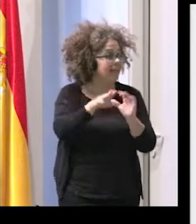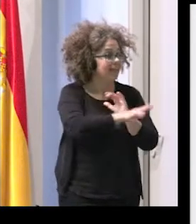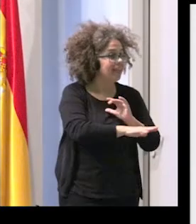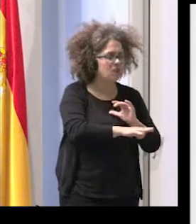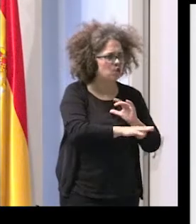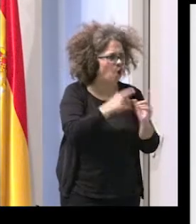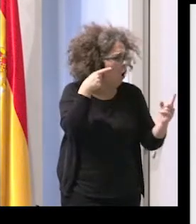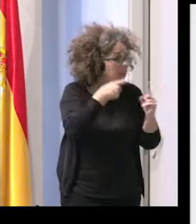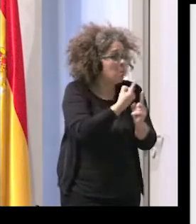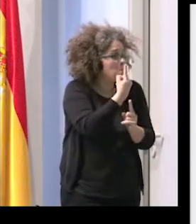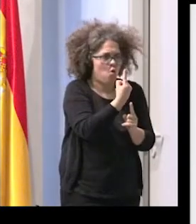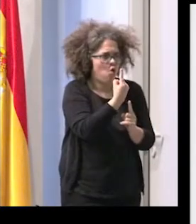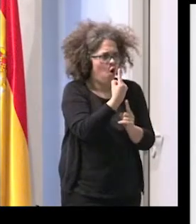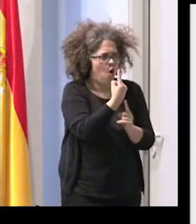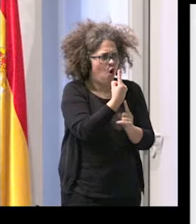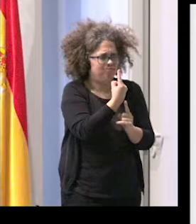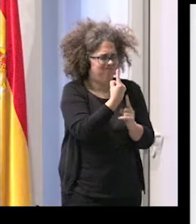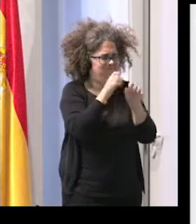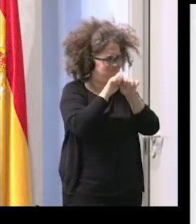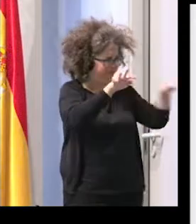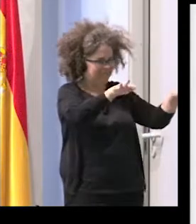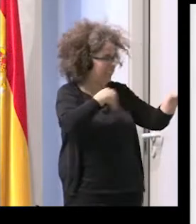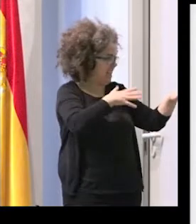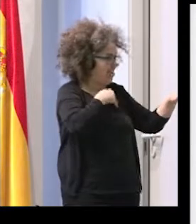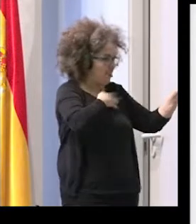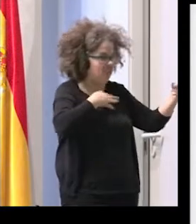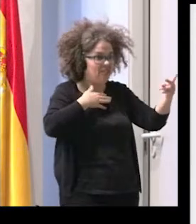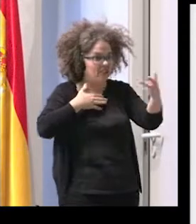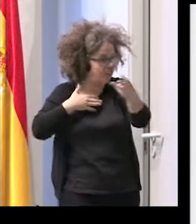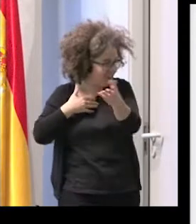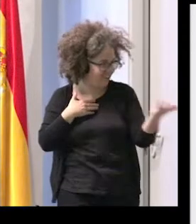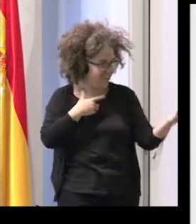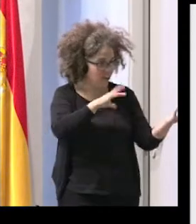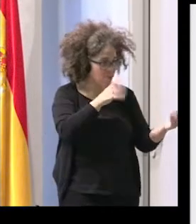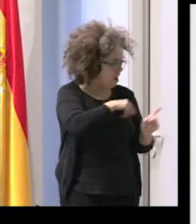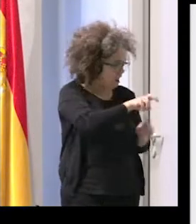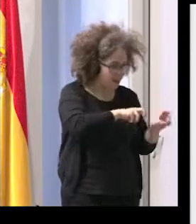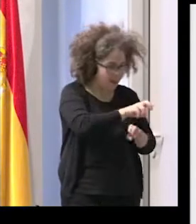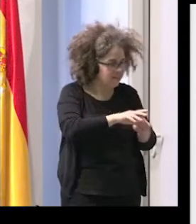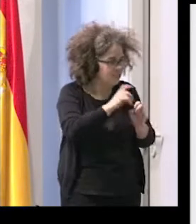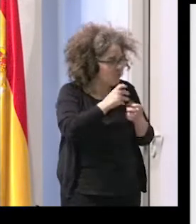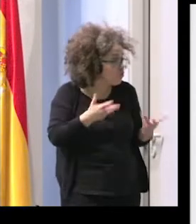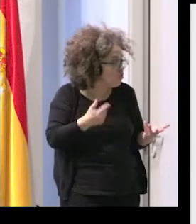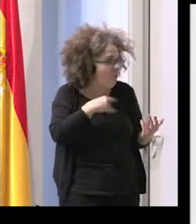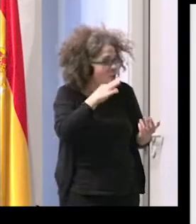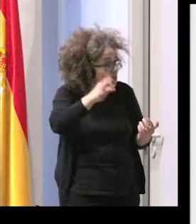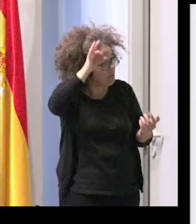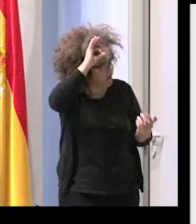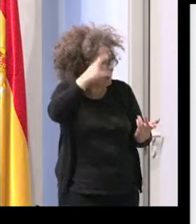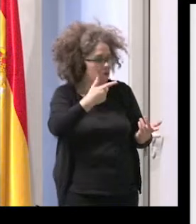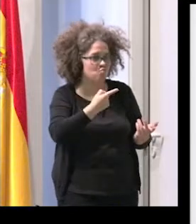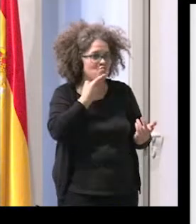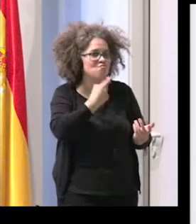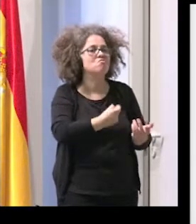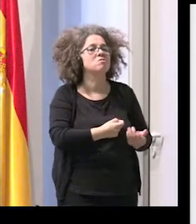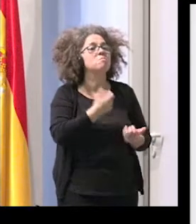this becomes a very difficult situation to listen to with one cochlear implant. How are we going to solve